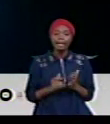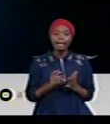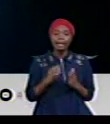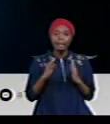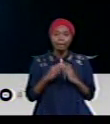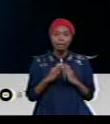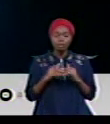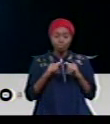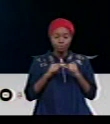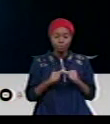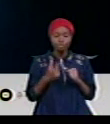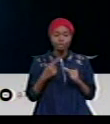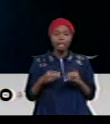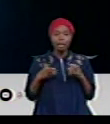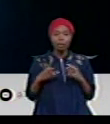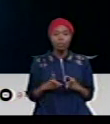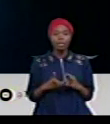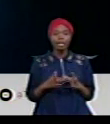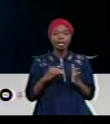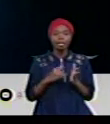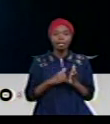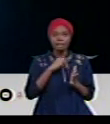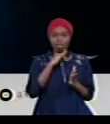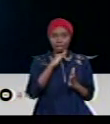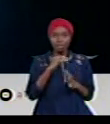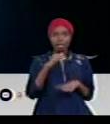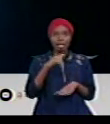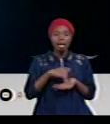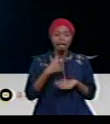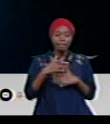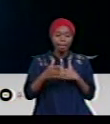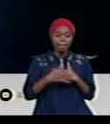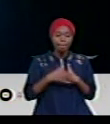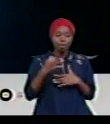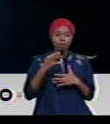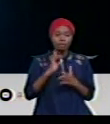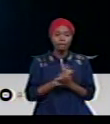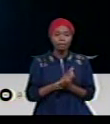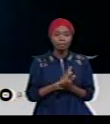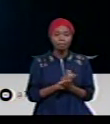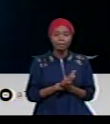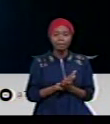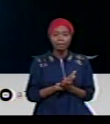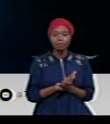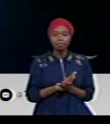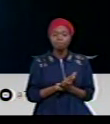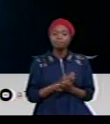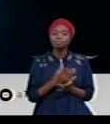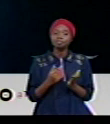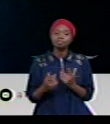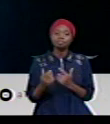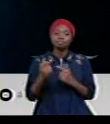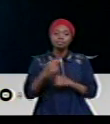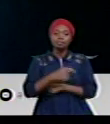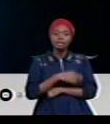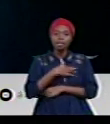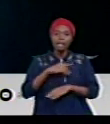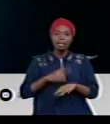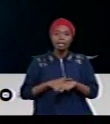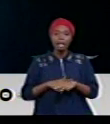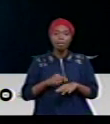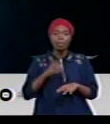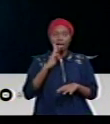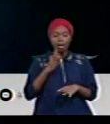the way is stated at the back of the program. The days and the times are stated